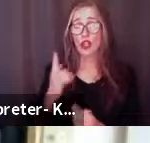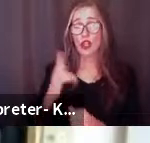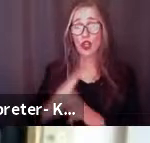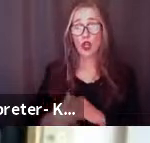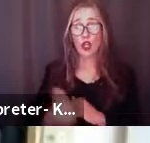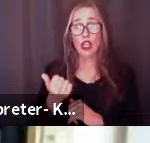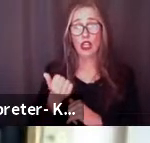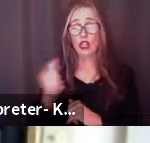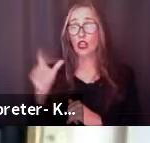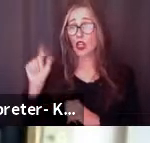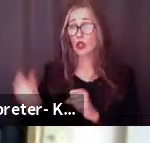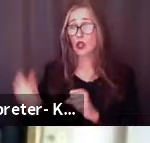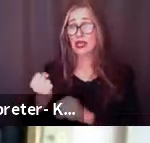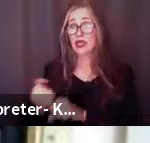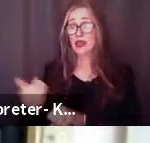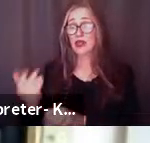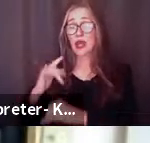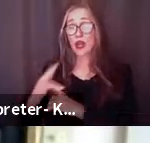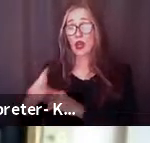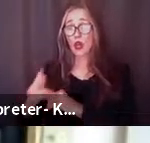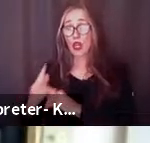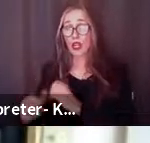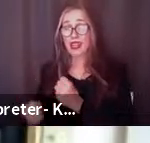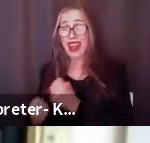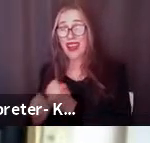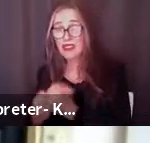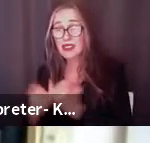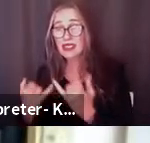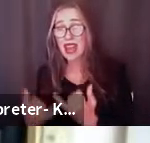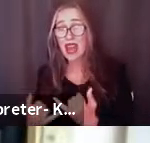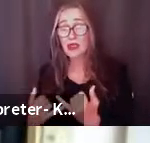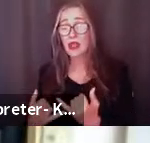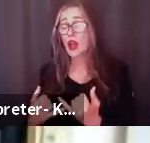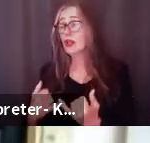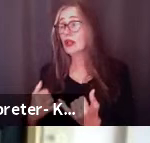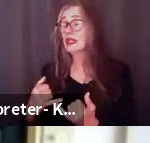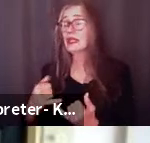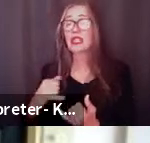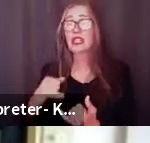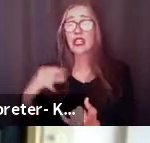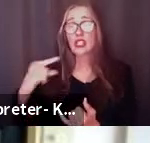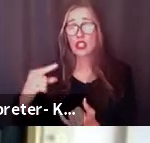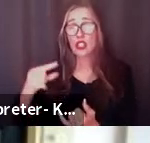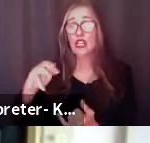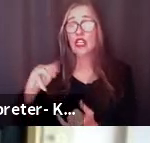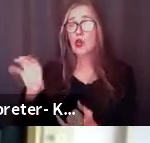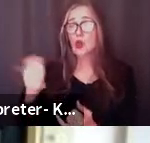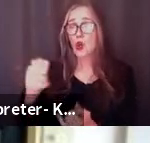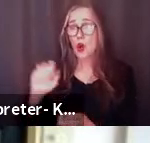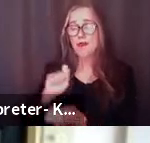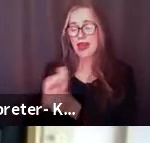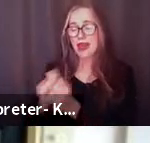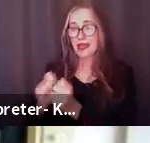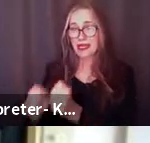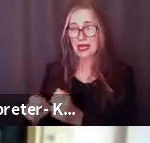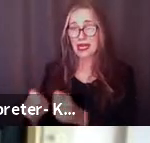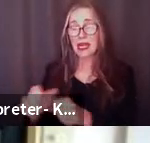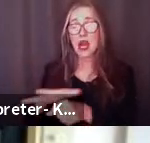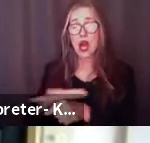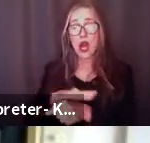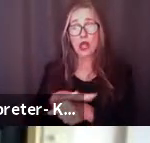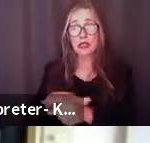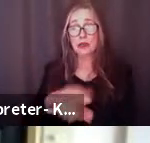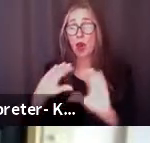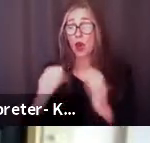of advocacy for heritable what's now called heritable genome editing at that time a small but vocal group of scientists was